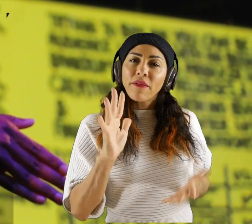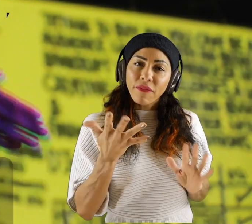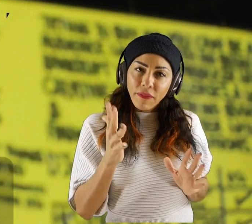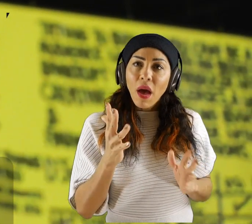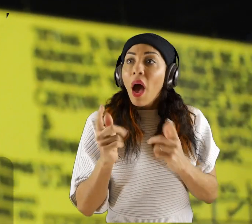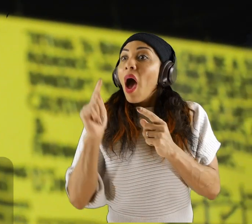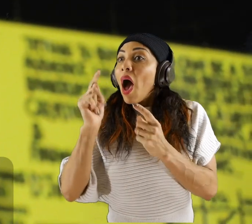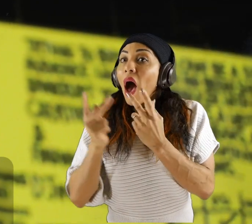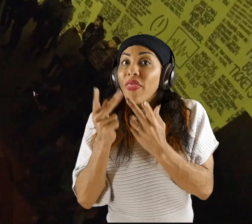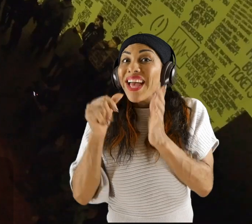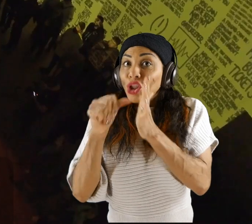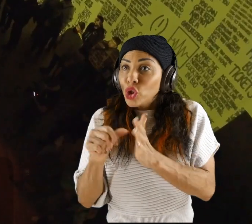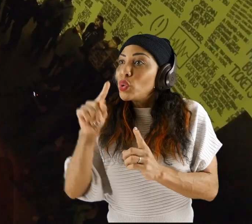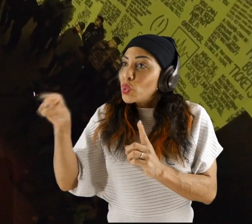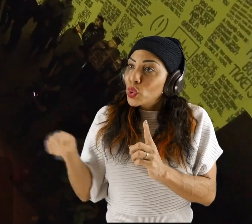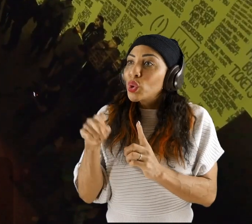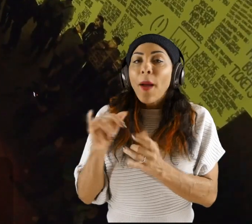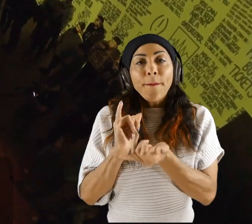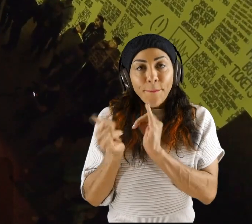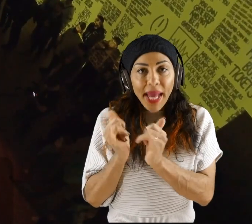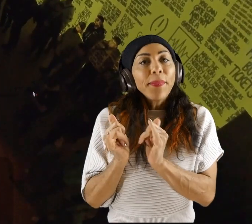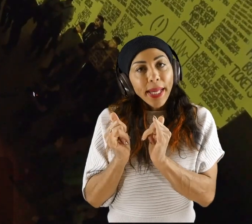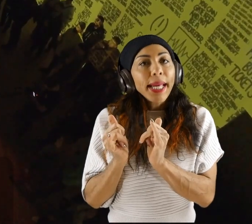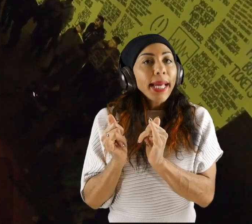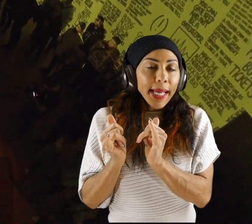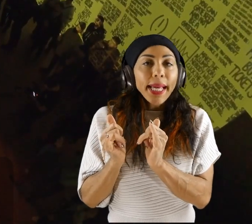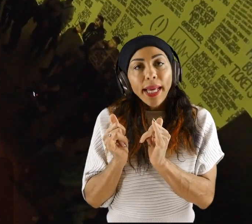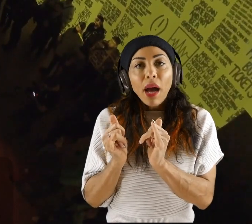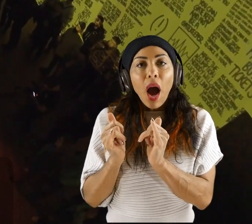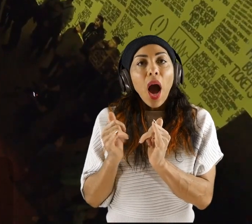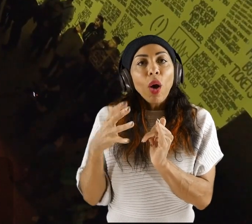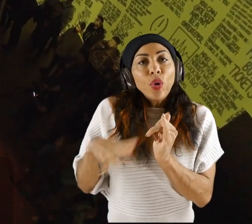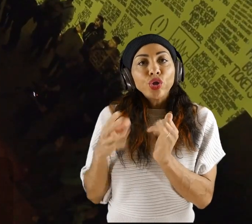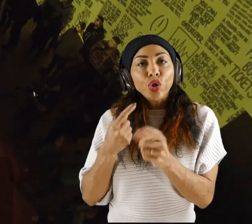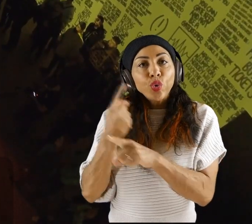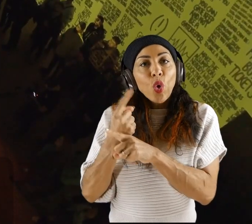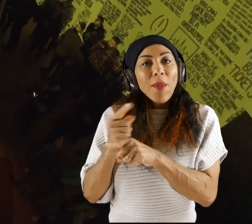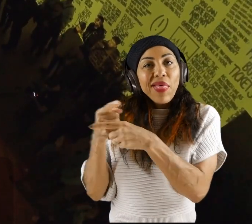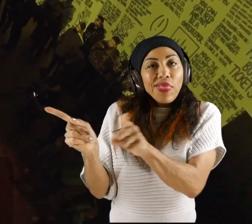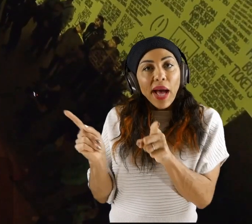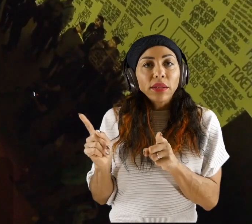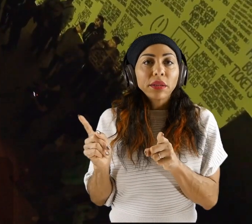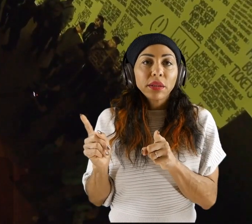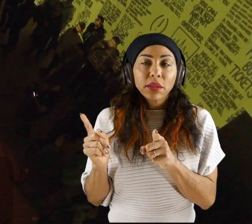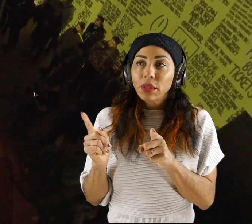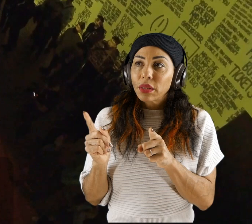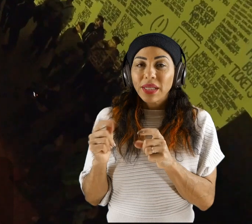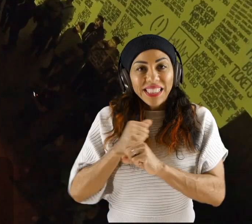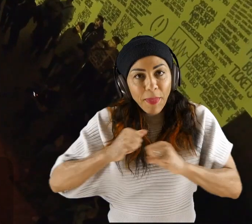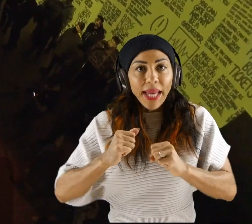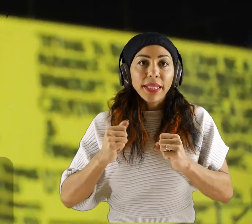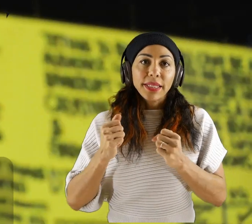about all of this stuff once I've found a vessel and a necessity or like a place for that to work to